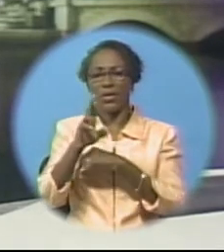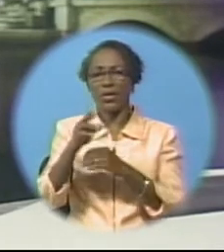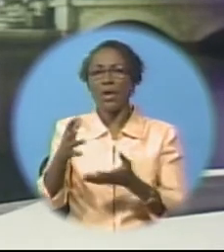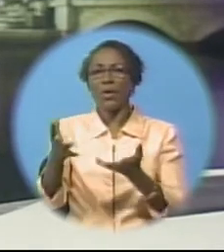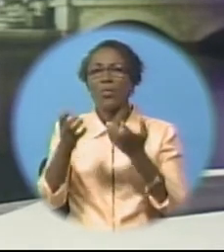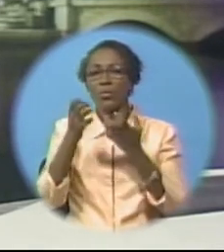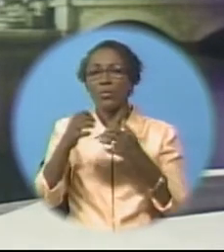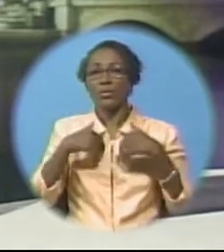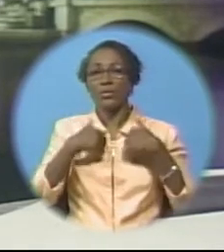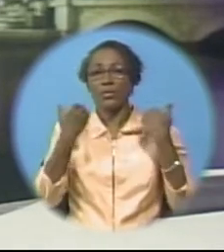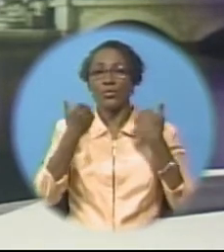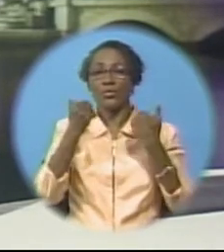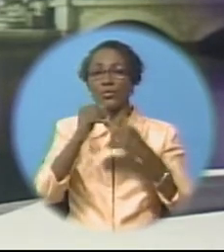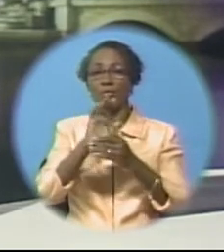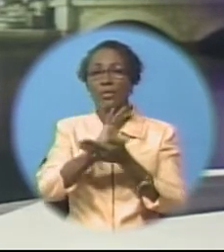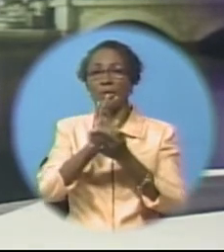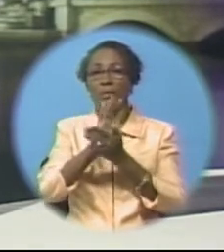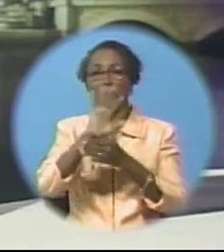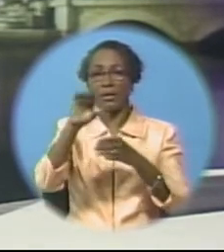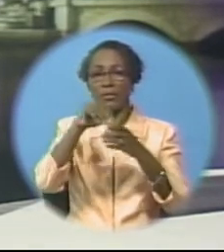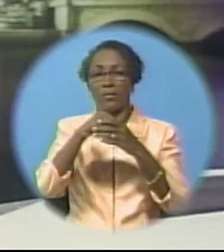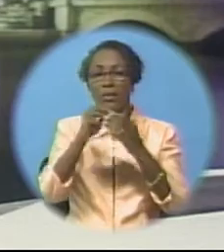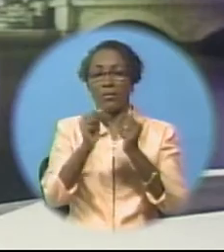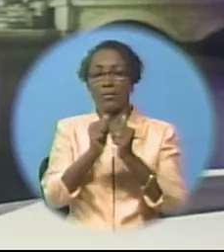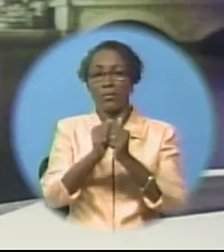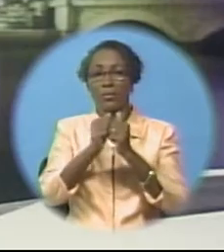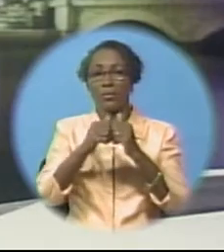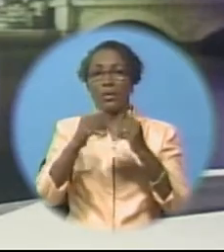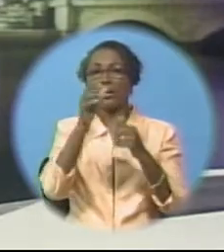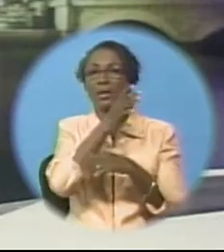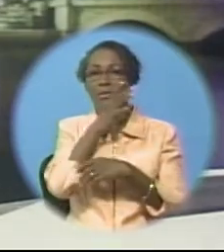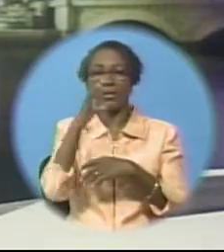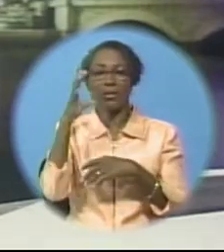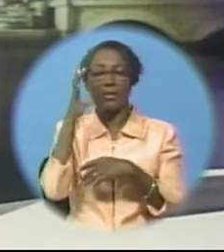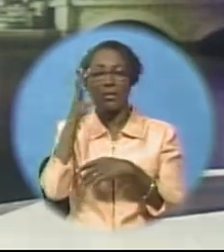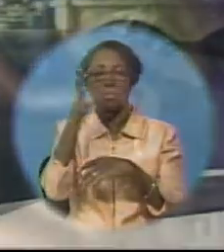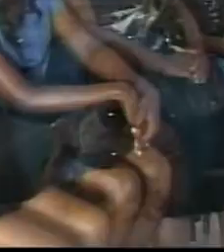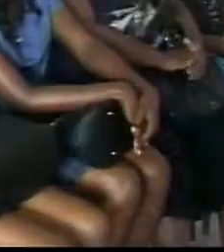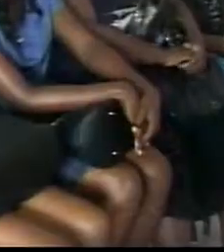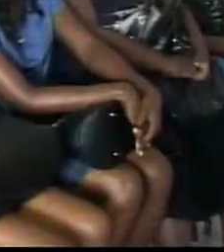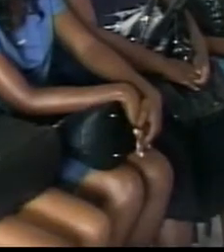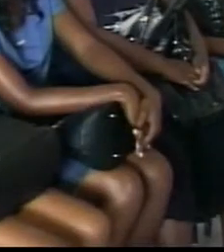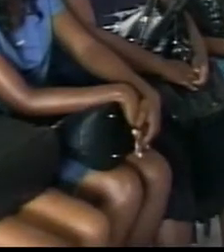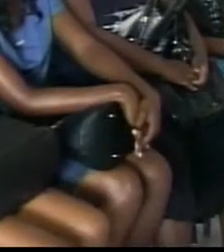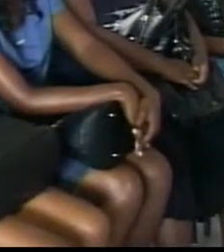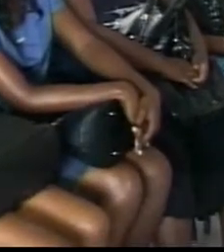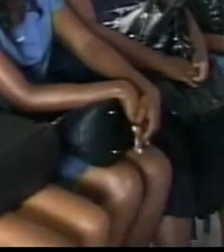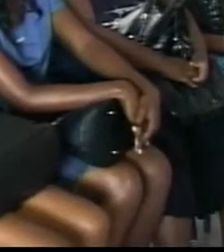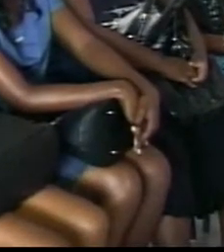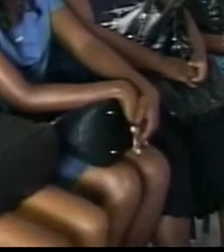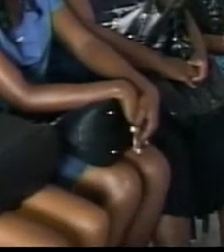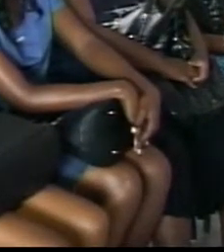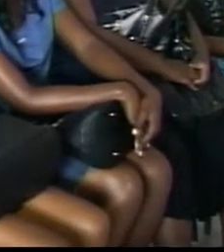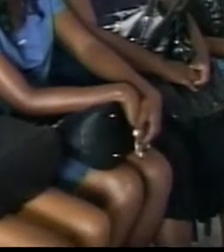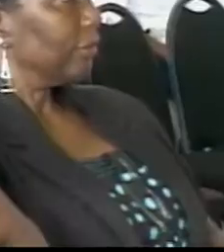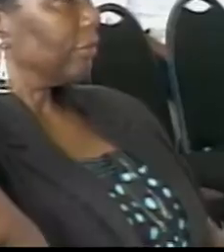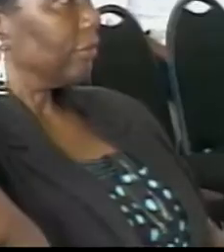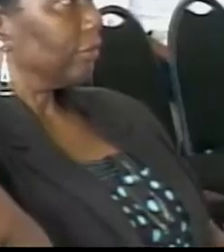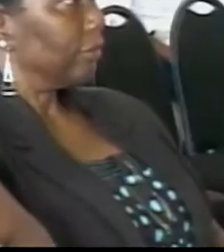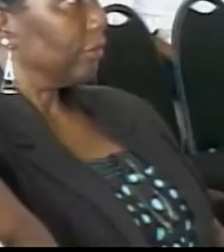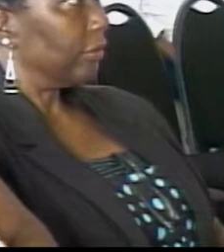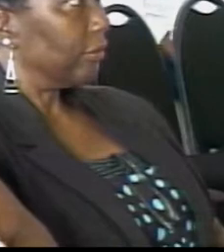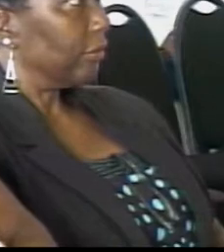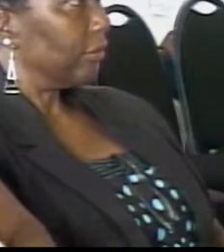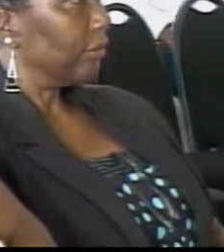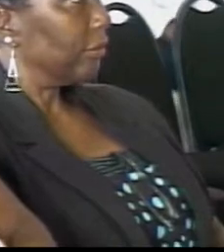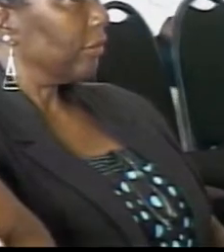Ms. Whitaker is doing this through the Youth in Agriculture program. The initiative, which is in its 9th phase, had its opening ceremony today at